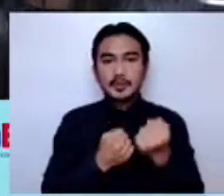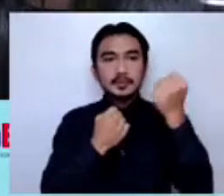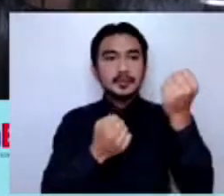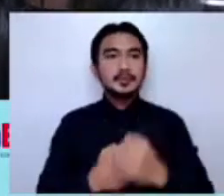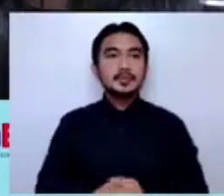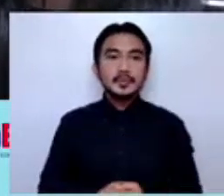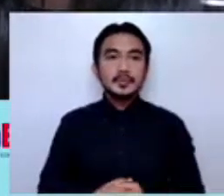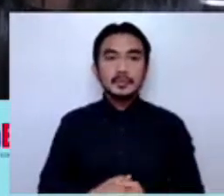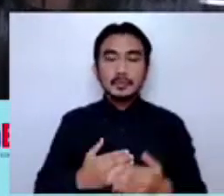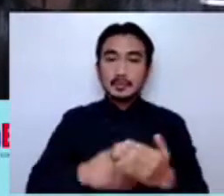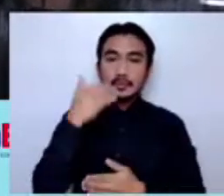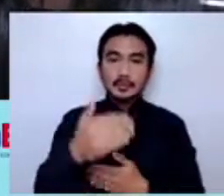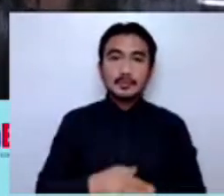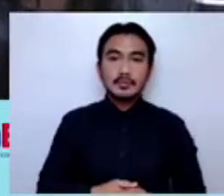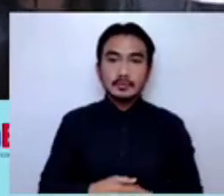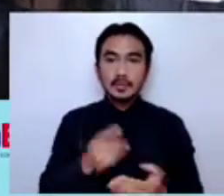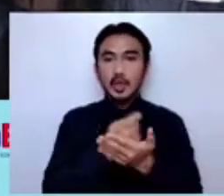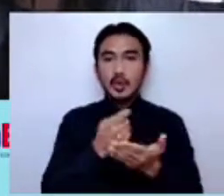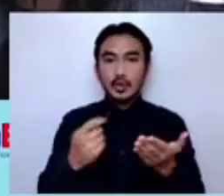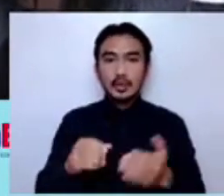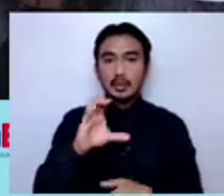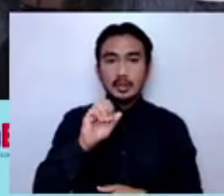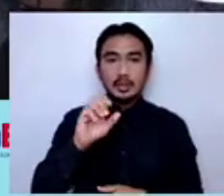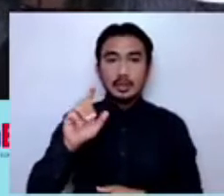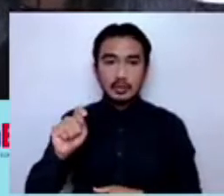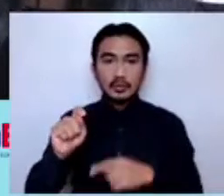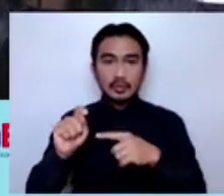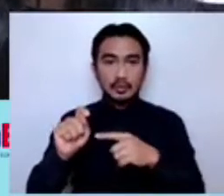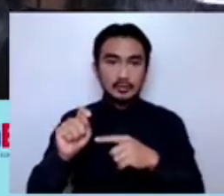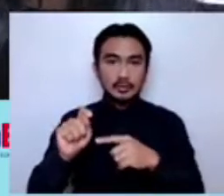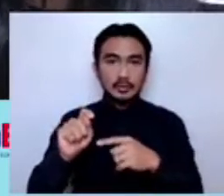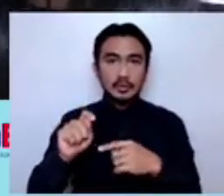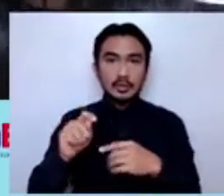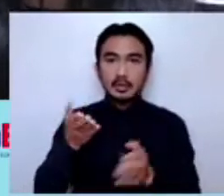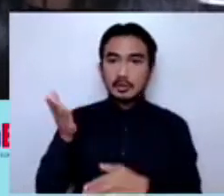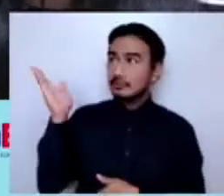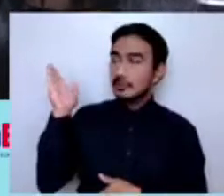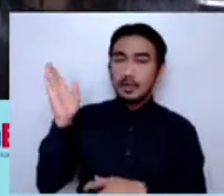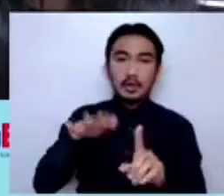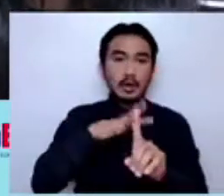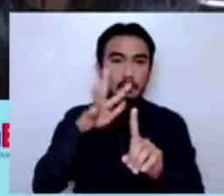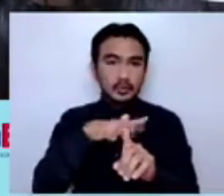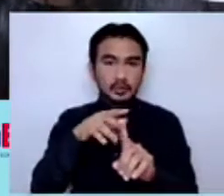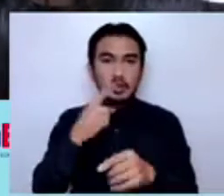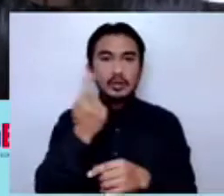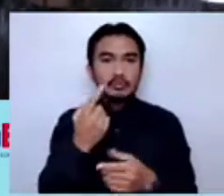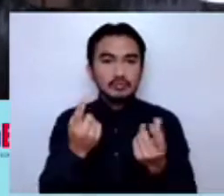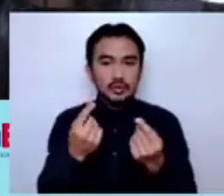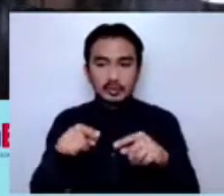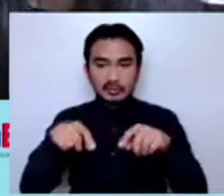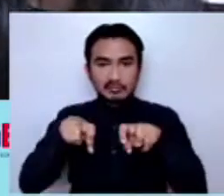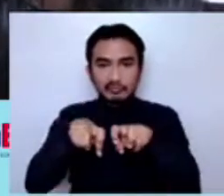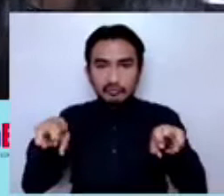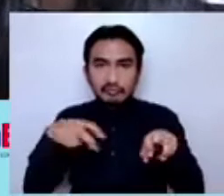Next tool is the COT observation notes form. This one is used by the observer or observers to take